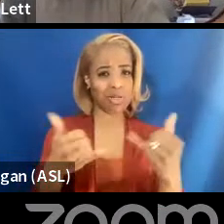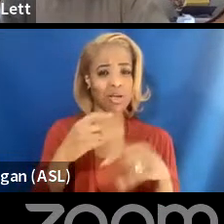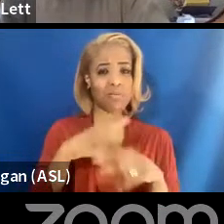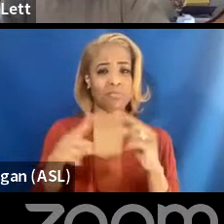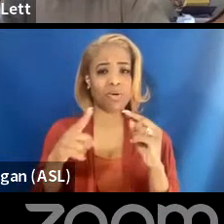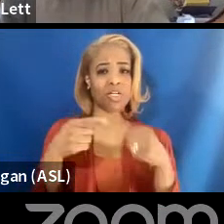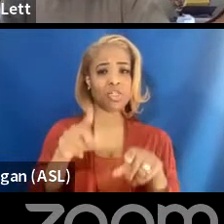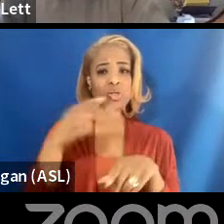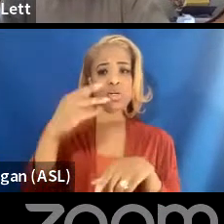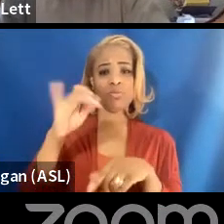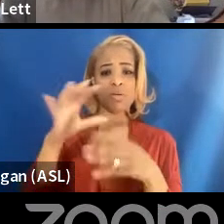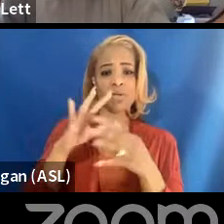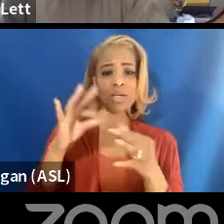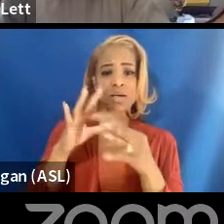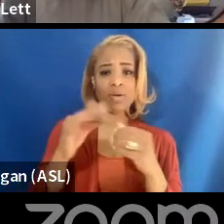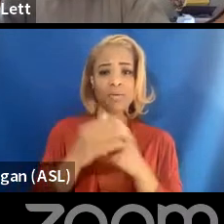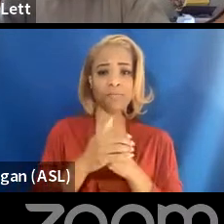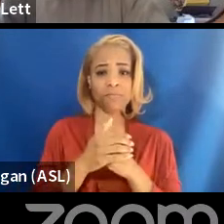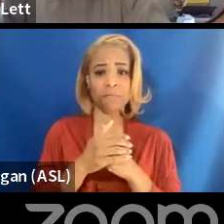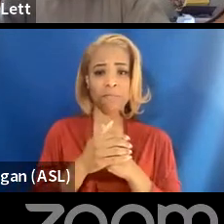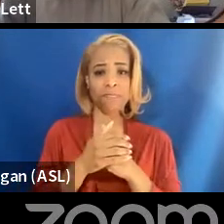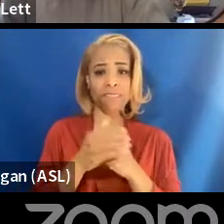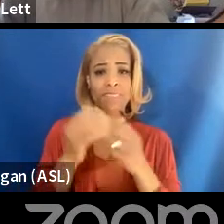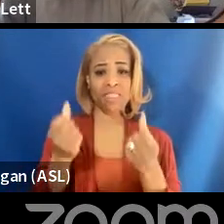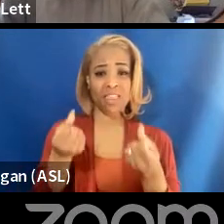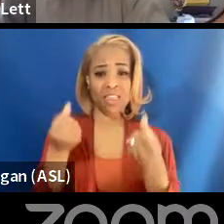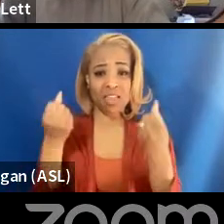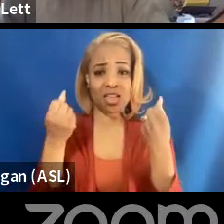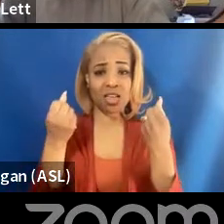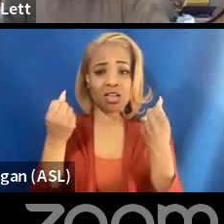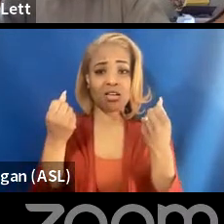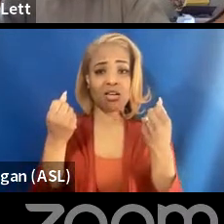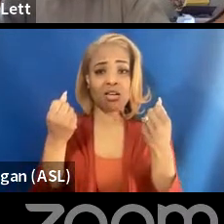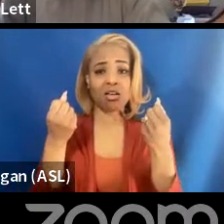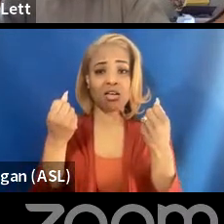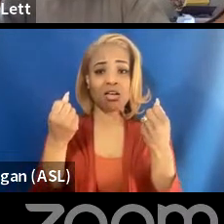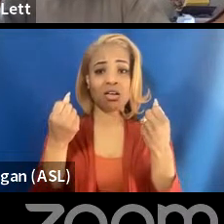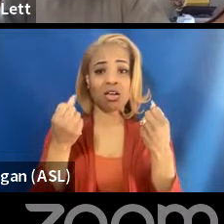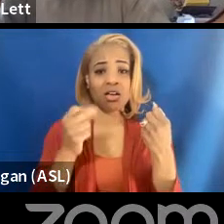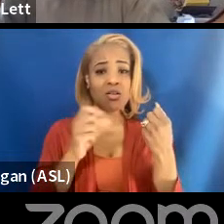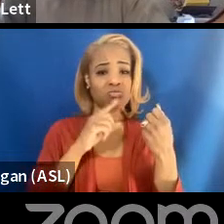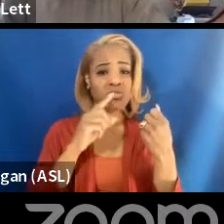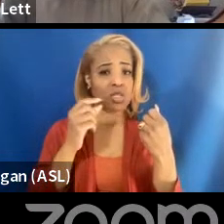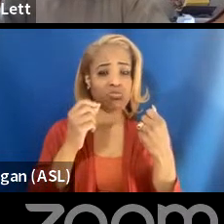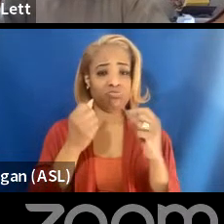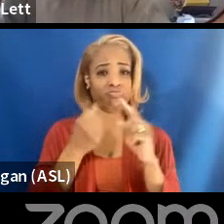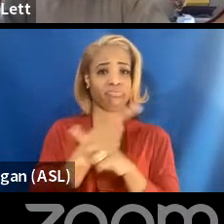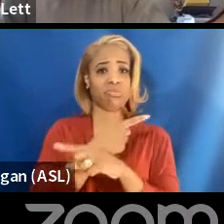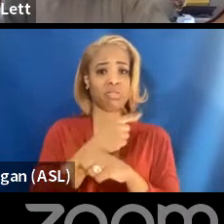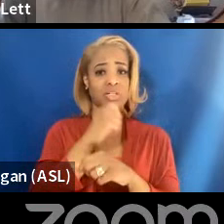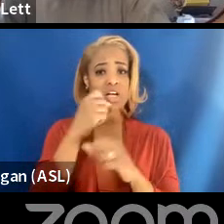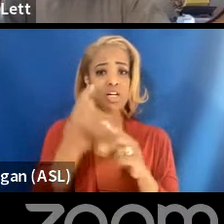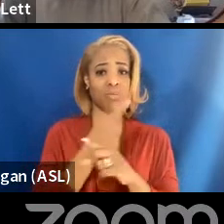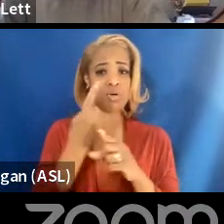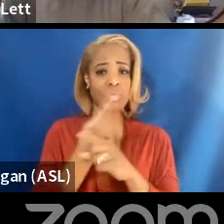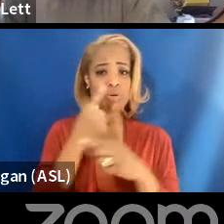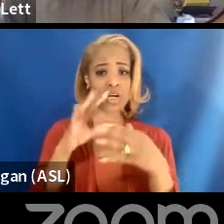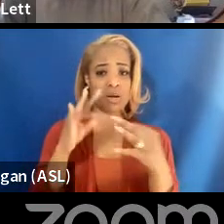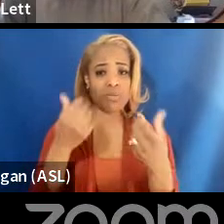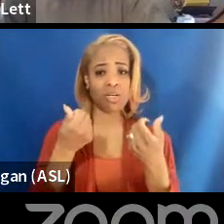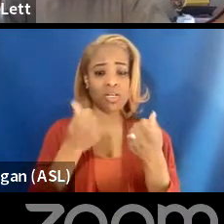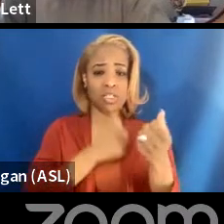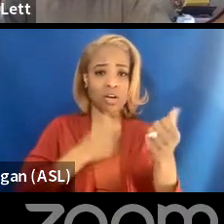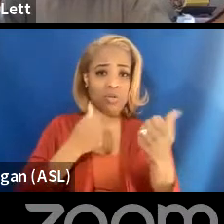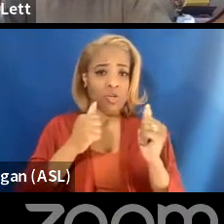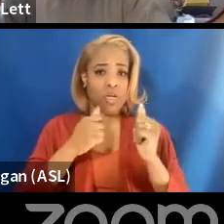during public comment today, there was a vast and utter inappropriate comment made. I'm sorry, I'm going to try and hold myself together here.